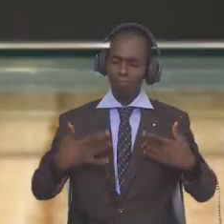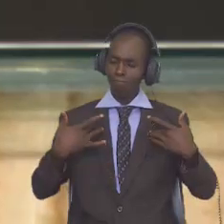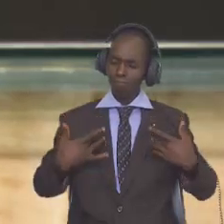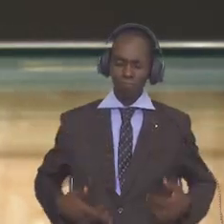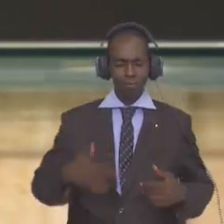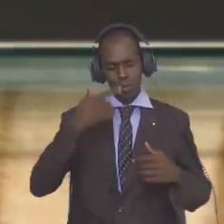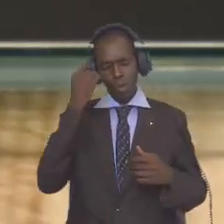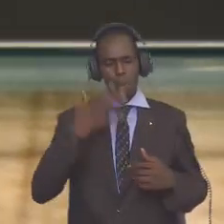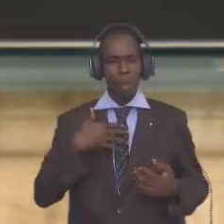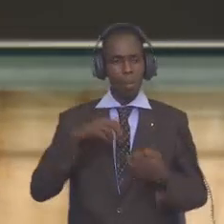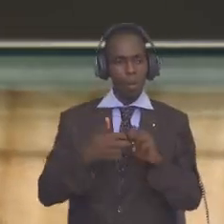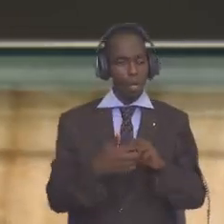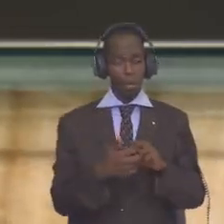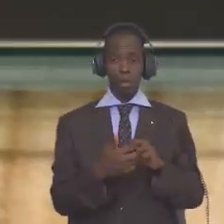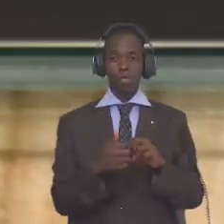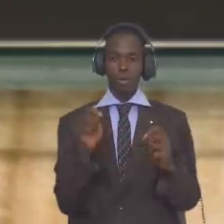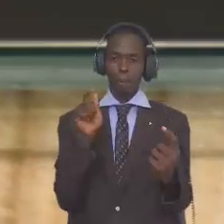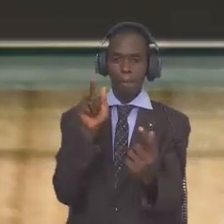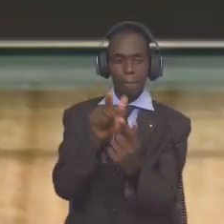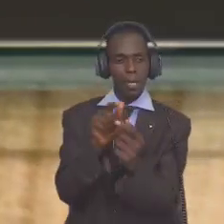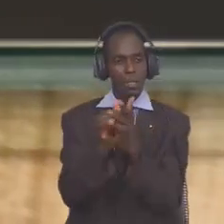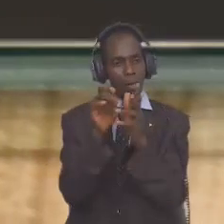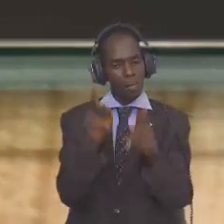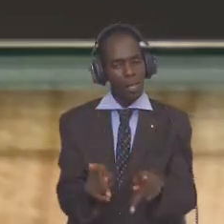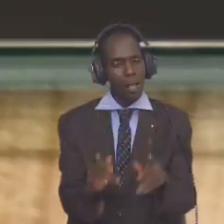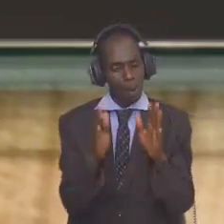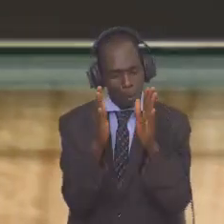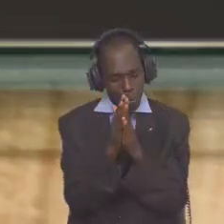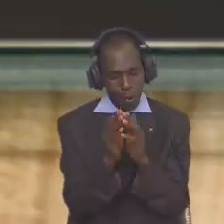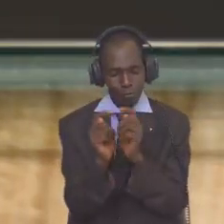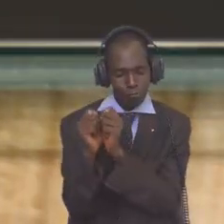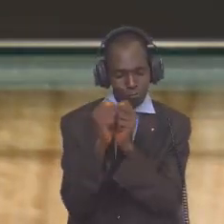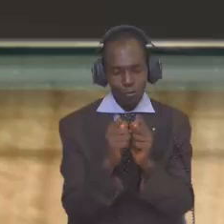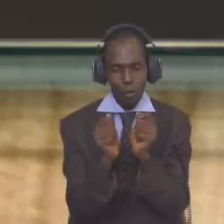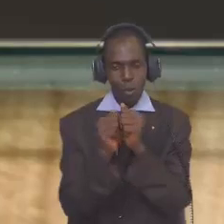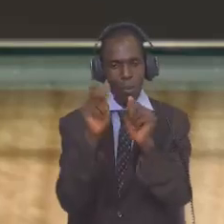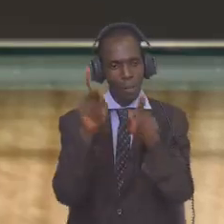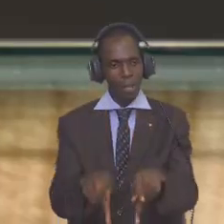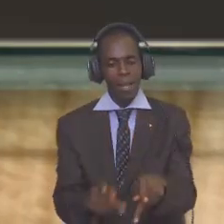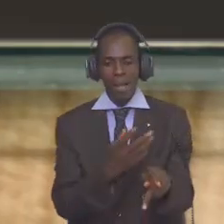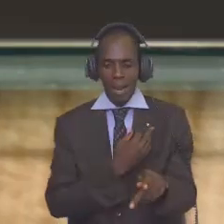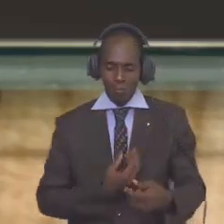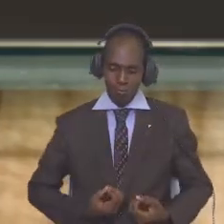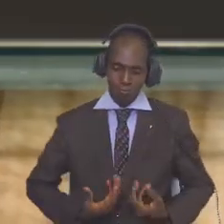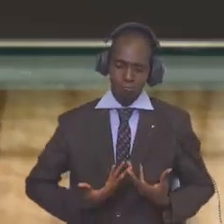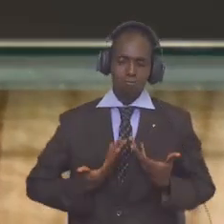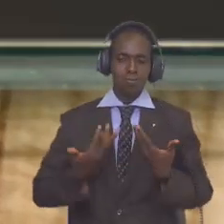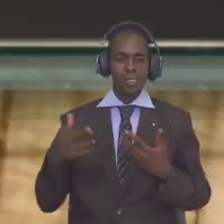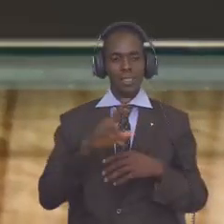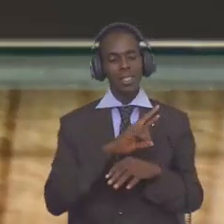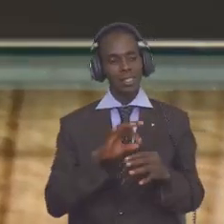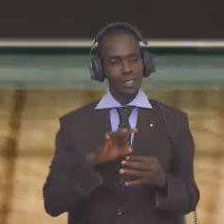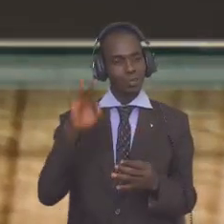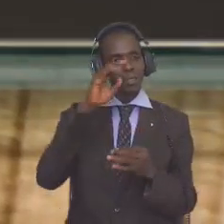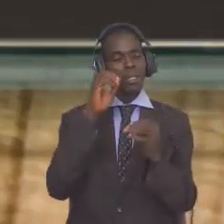have. And you get near them, and then you pray along with them, and you lift up their spirit in prayer.